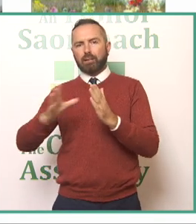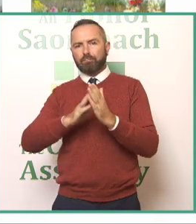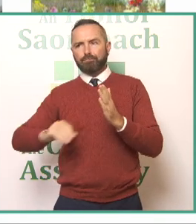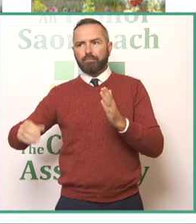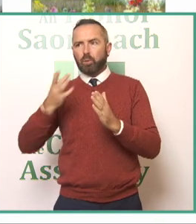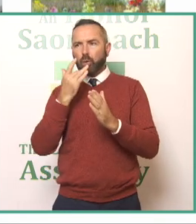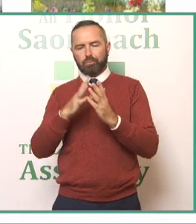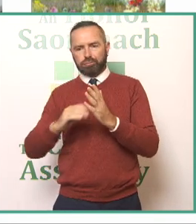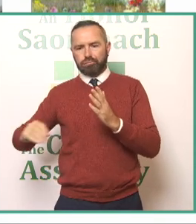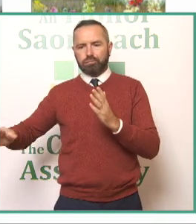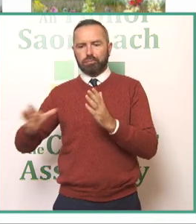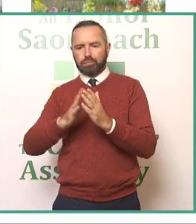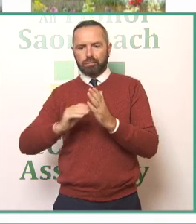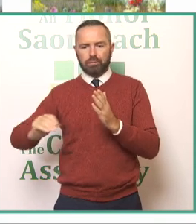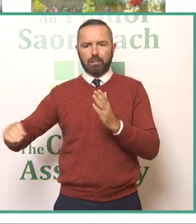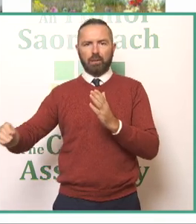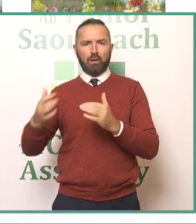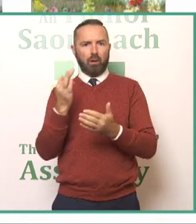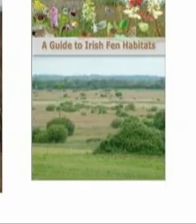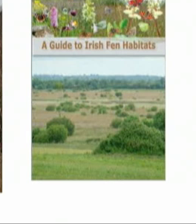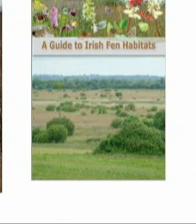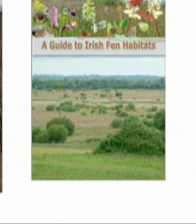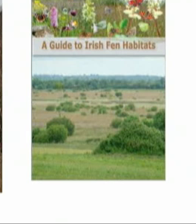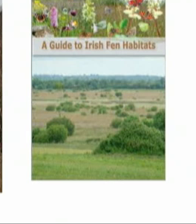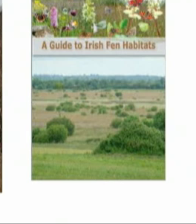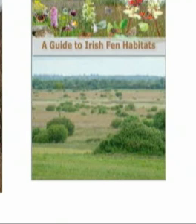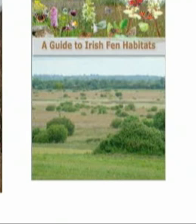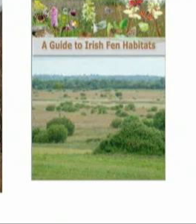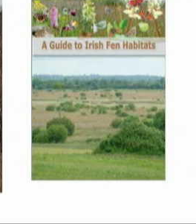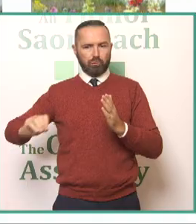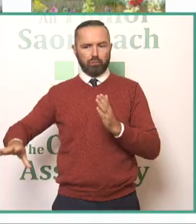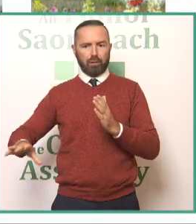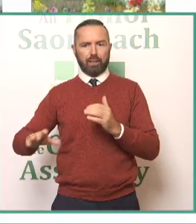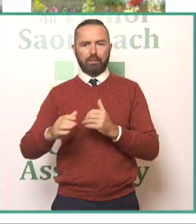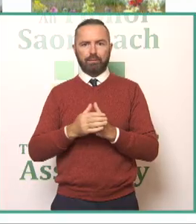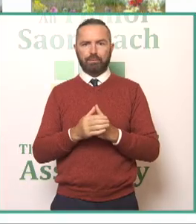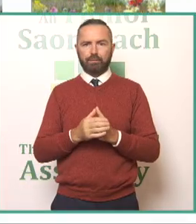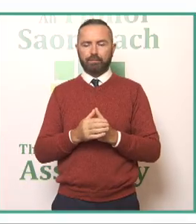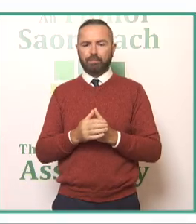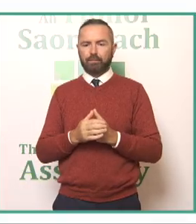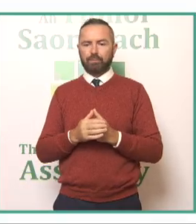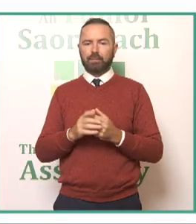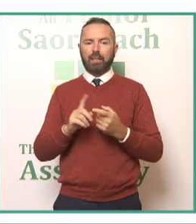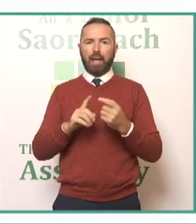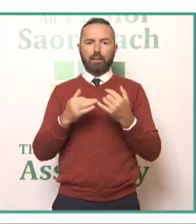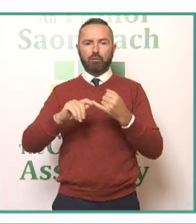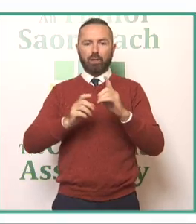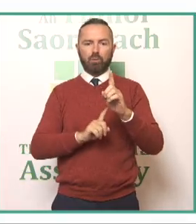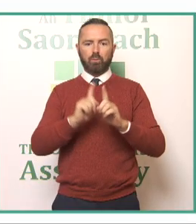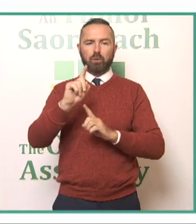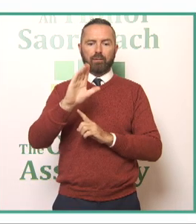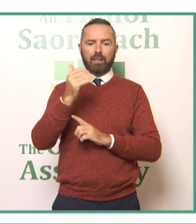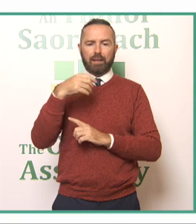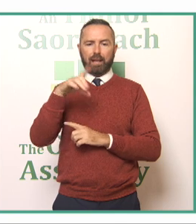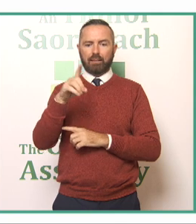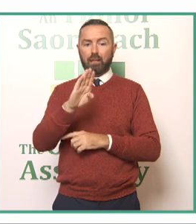cases it can be these small pockets of fens that we lose due to drainage and so-called land improvement. Our